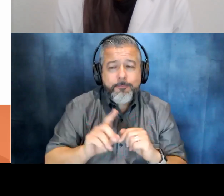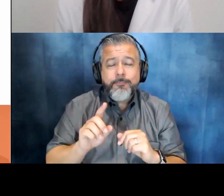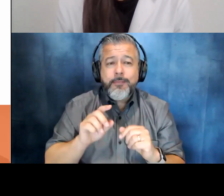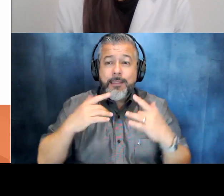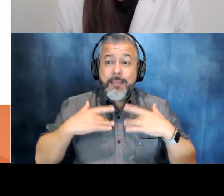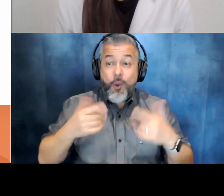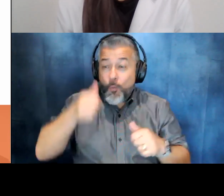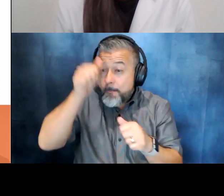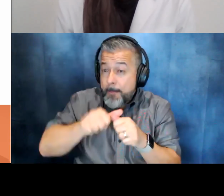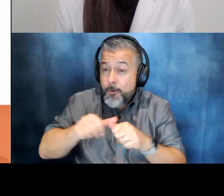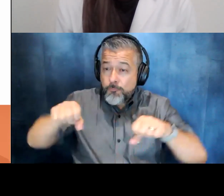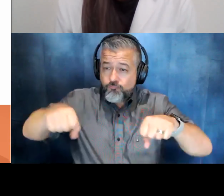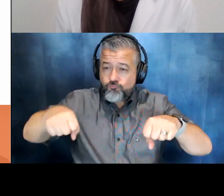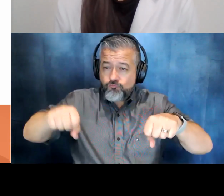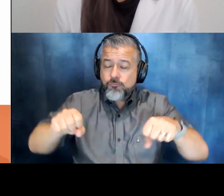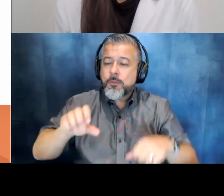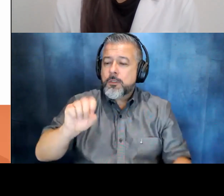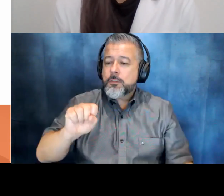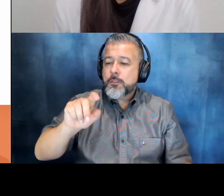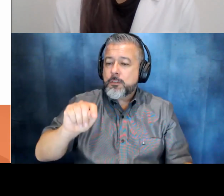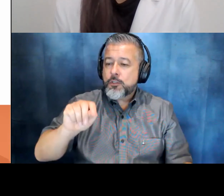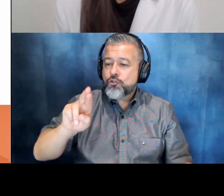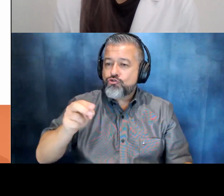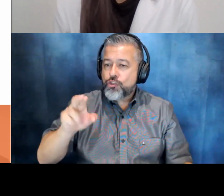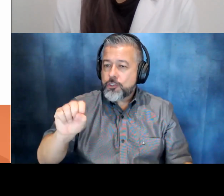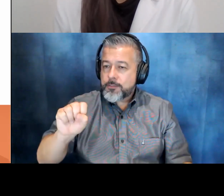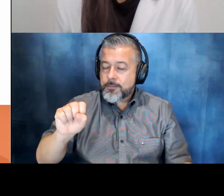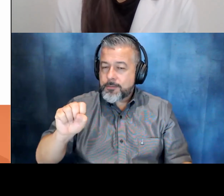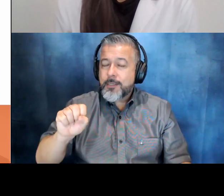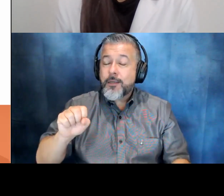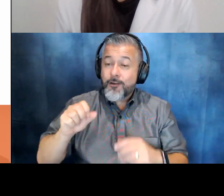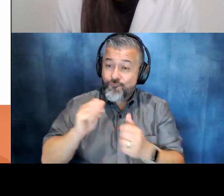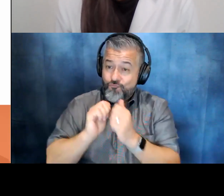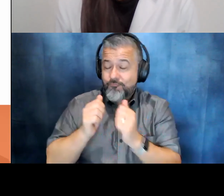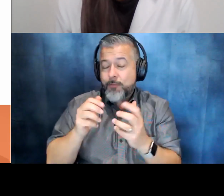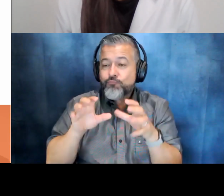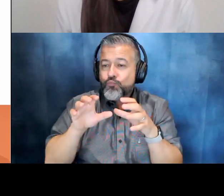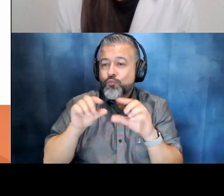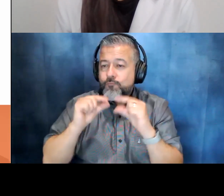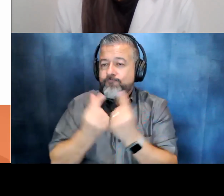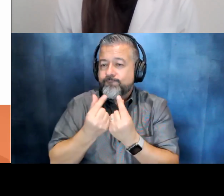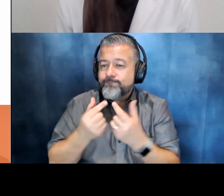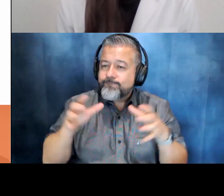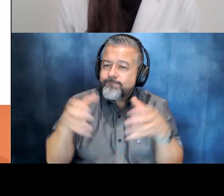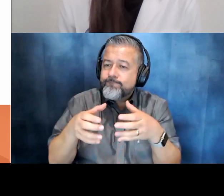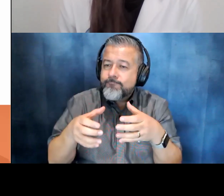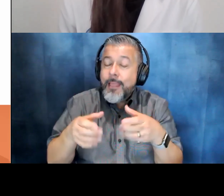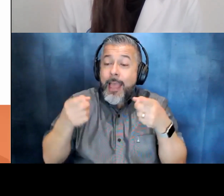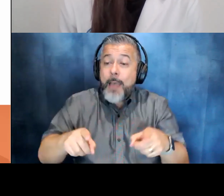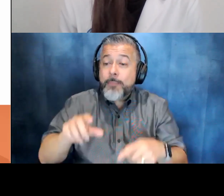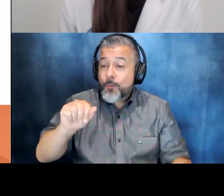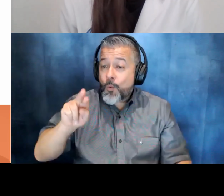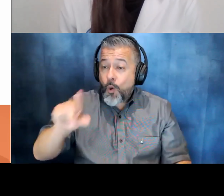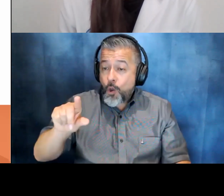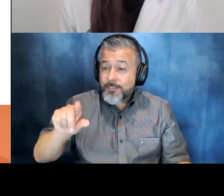Sturgis Motorcycle Rally. This is a 500,000 people rally that occurred in August in